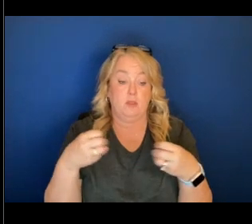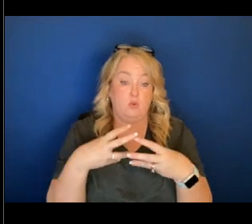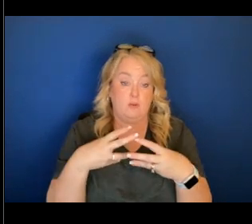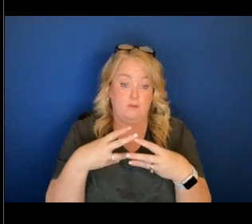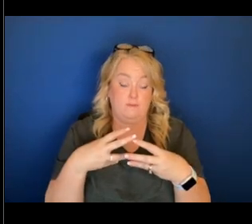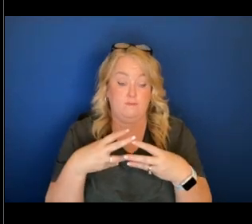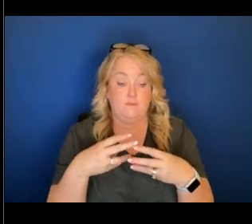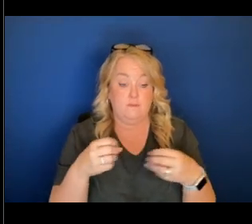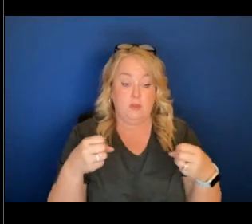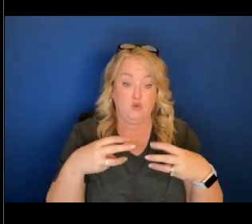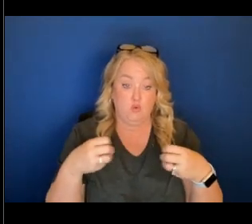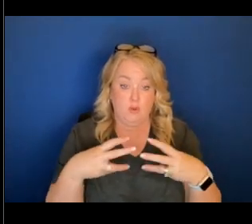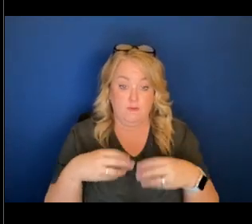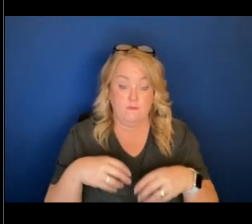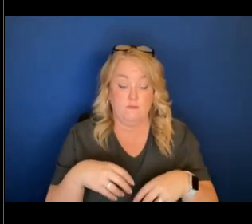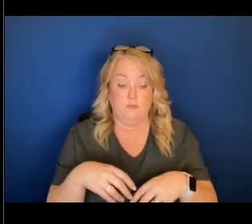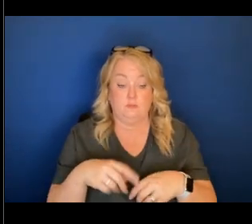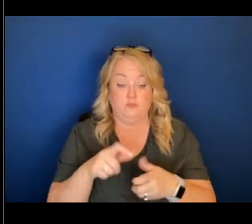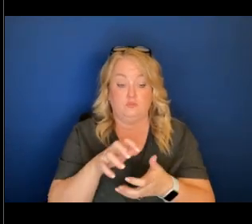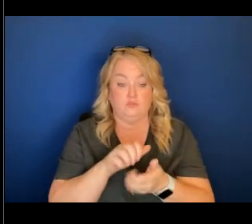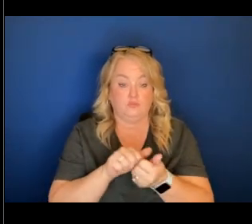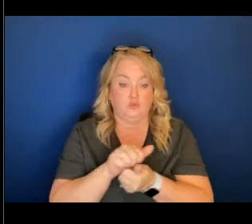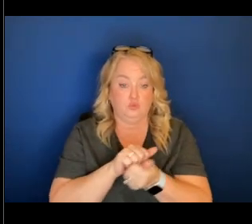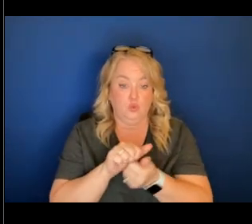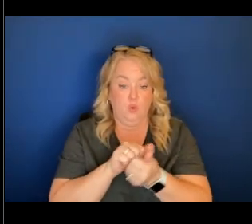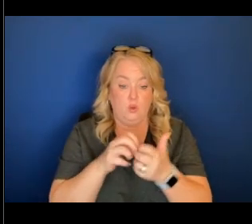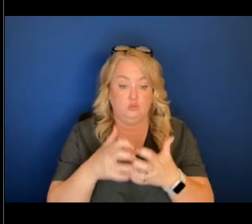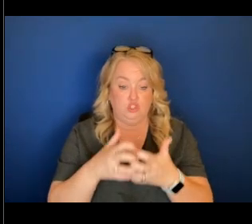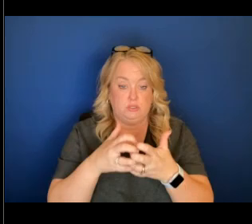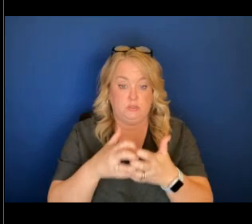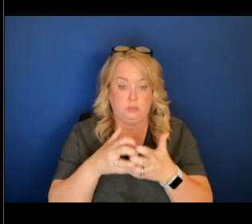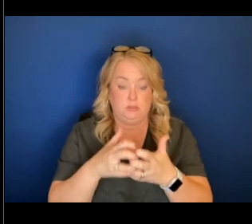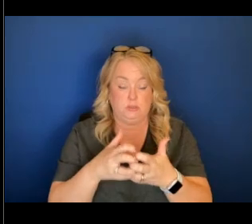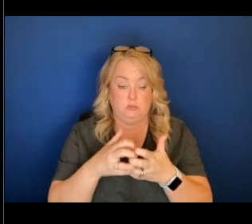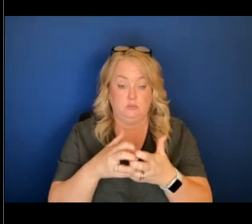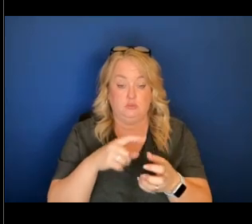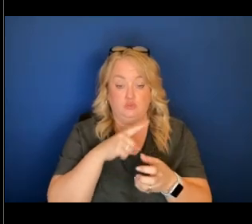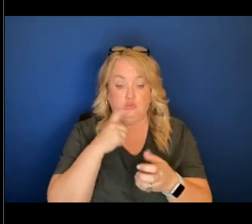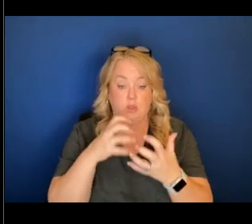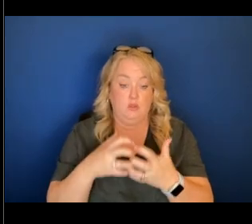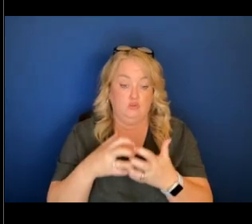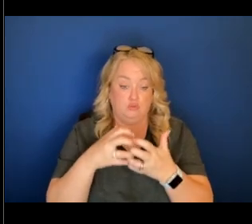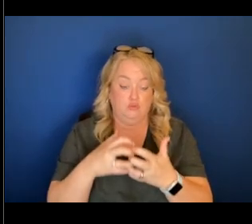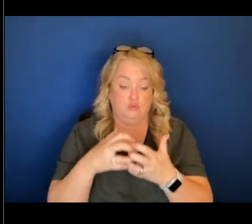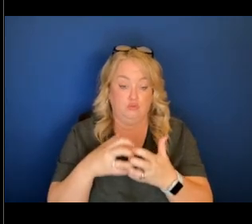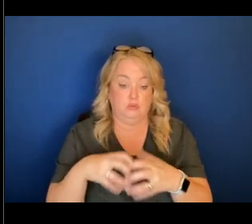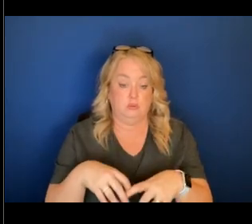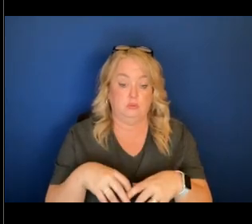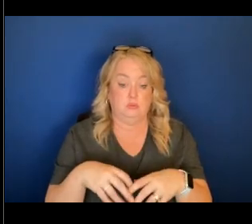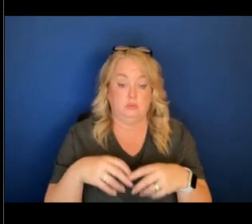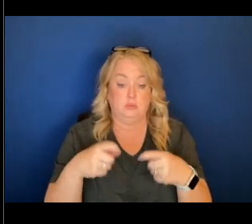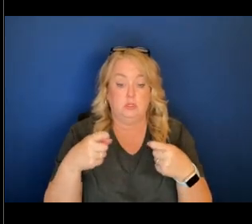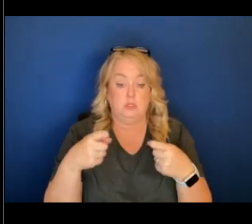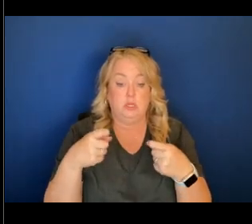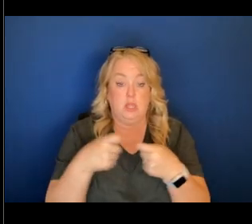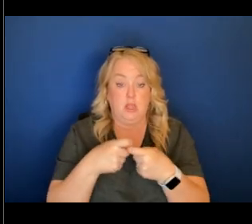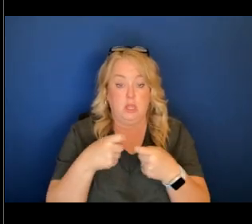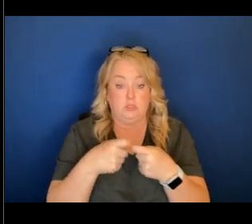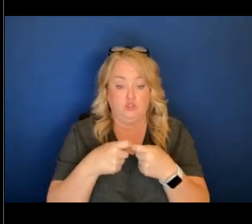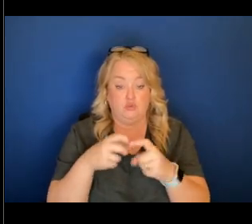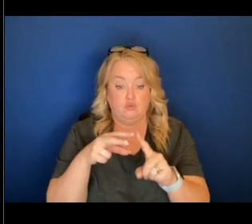built-in microwave ovens, washing machines, clothes dryers, and